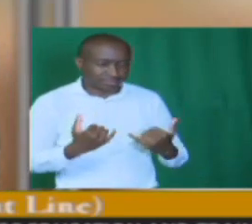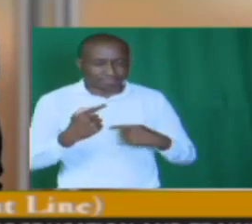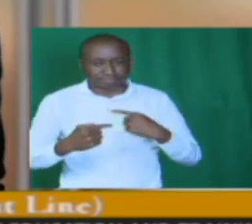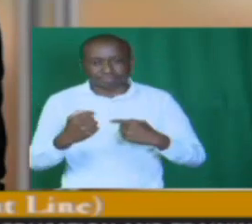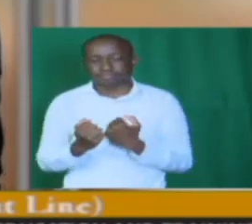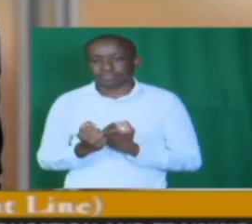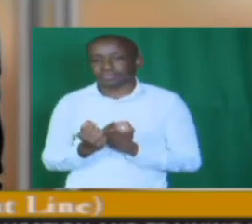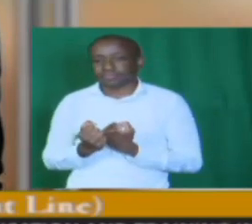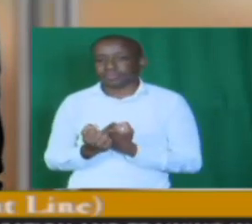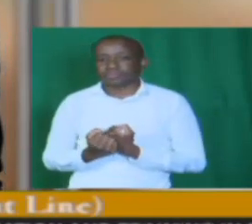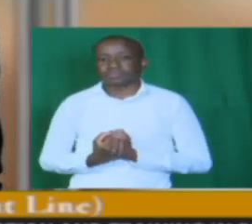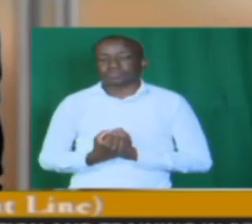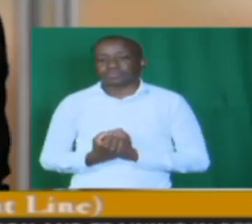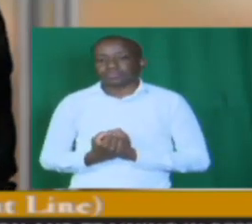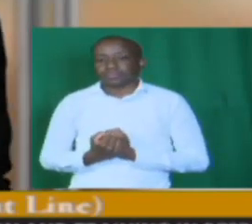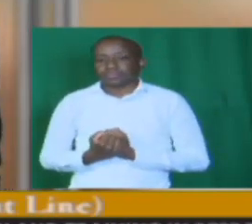Lerato.